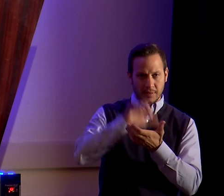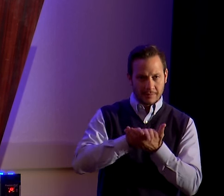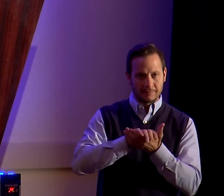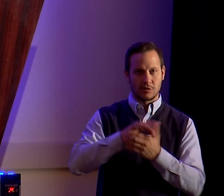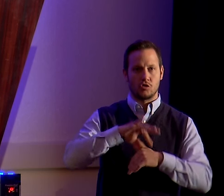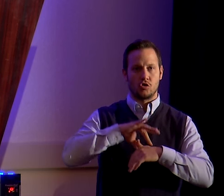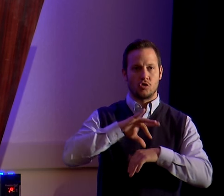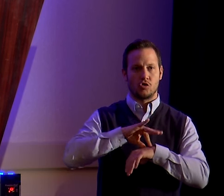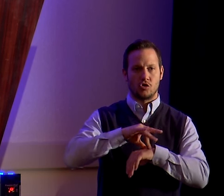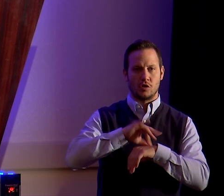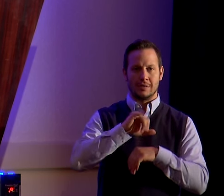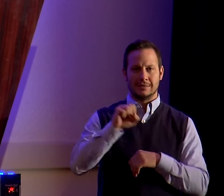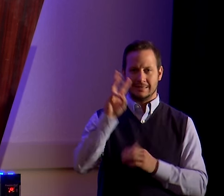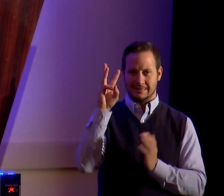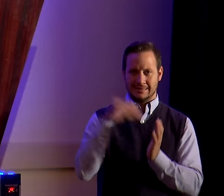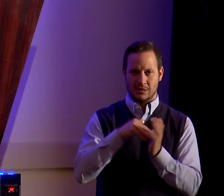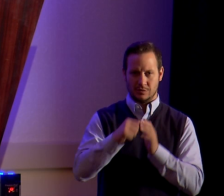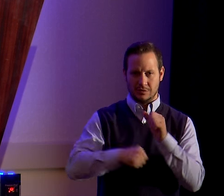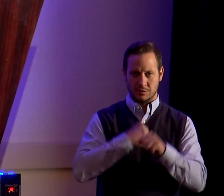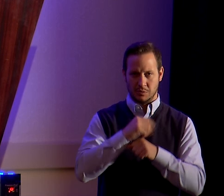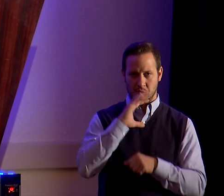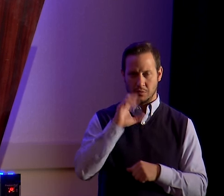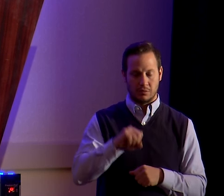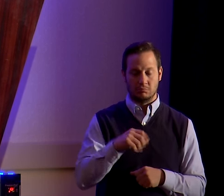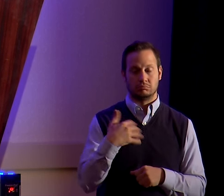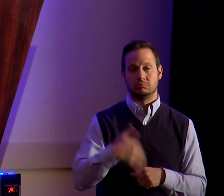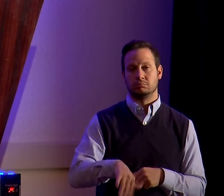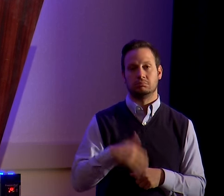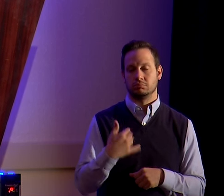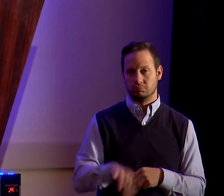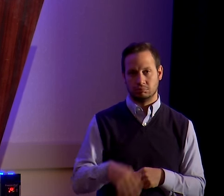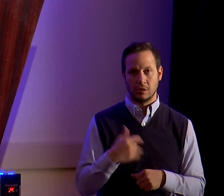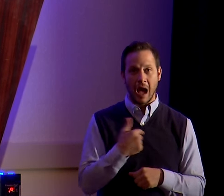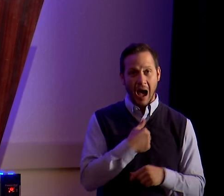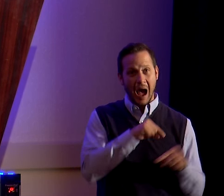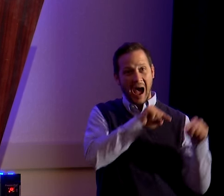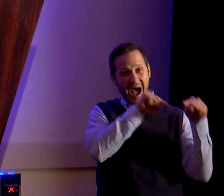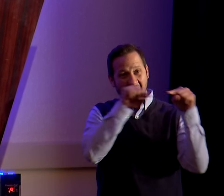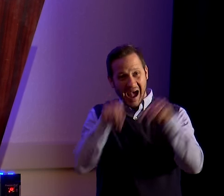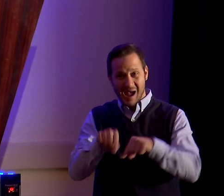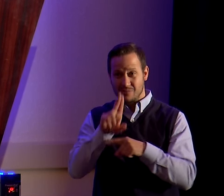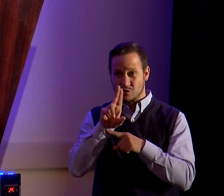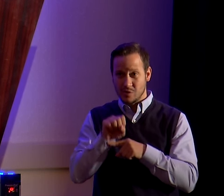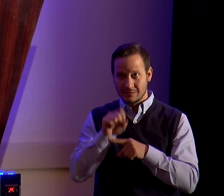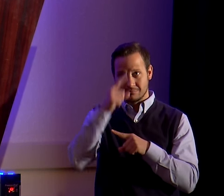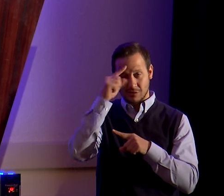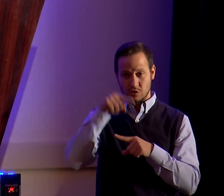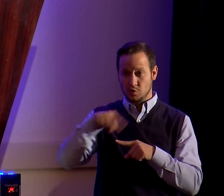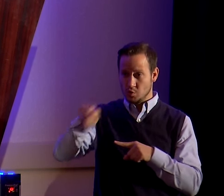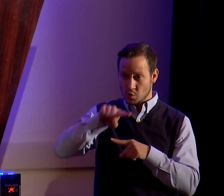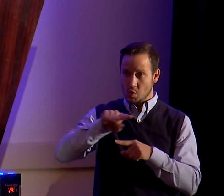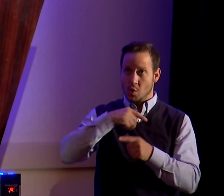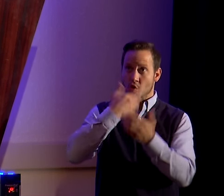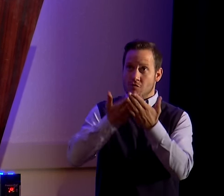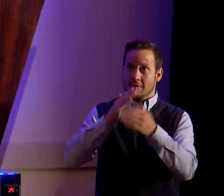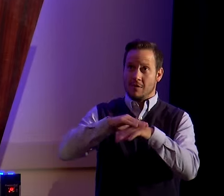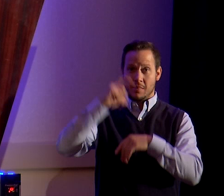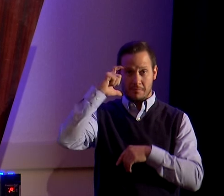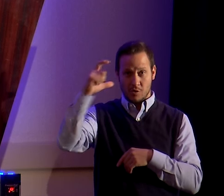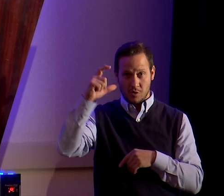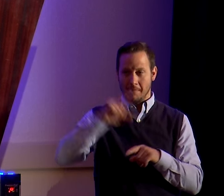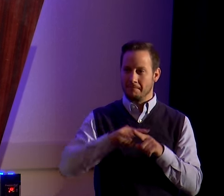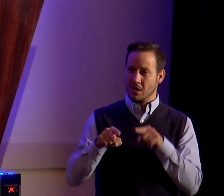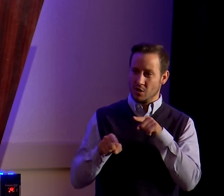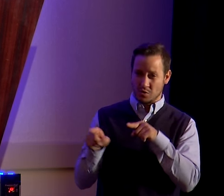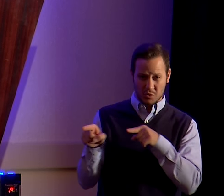just mind-boggling, right? I came to the U.S. because you landed a man on the moon, and I'm talking to a bunch of people,